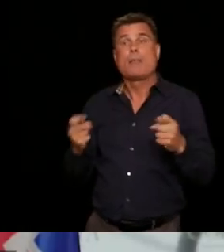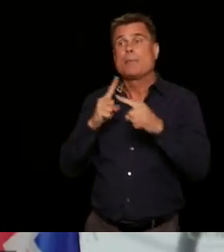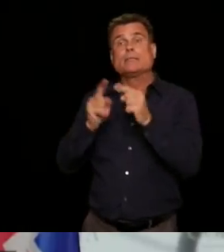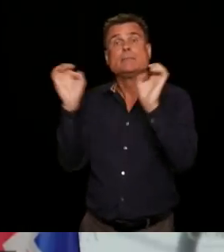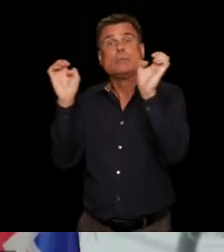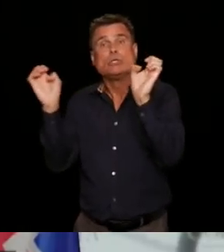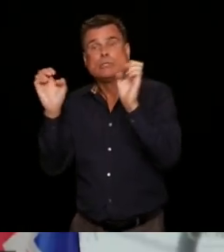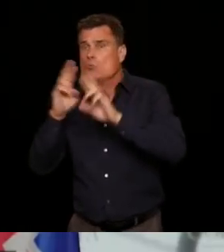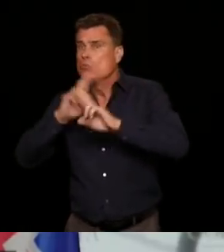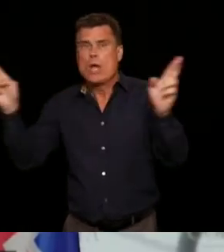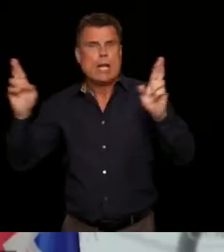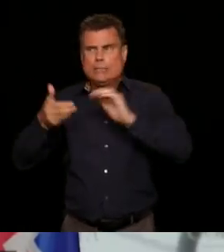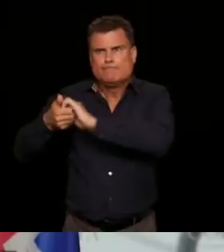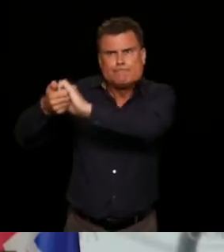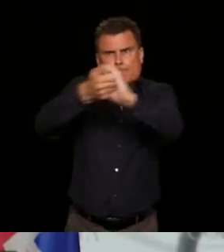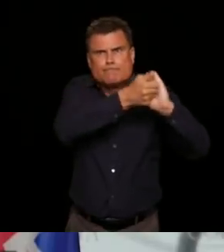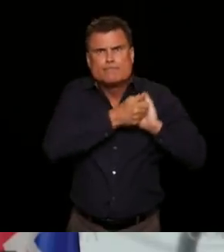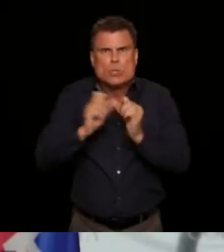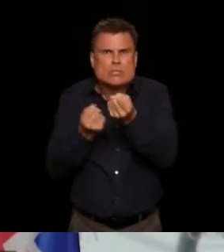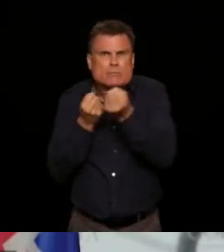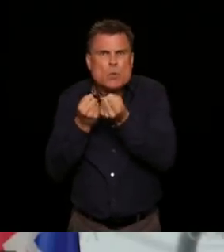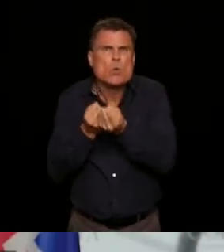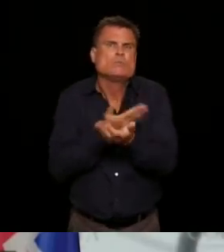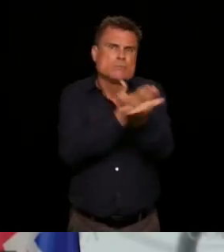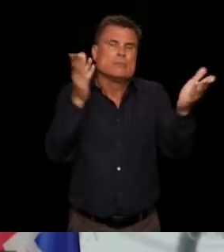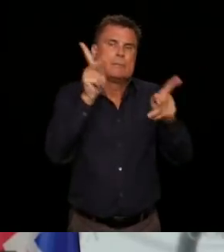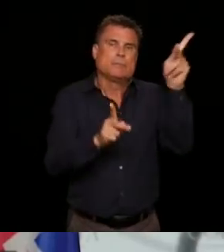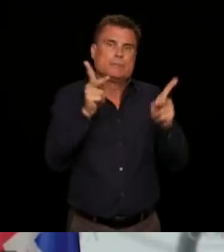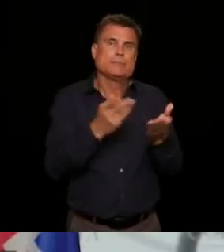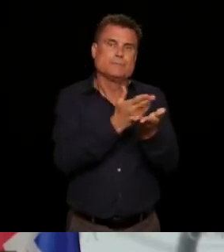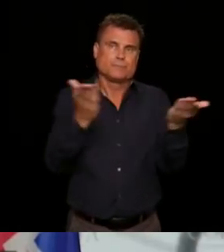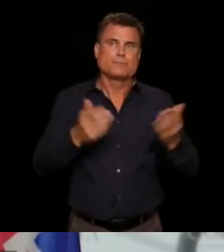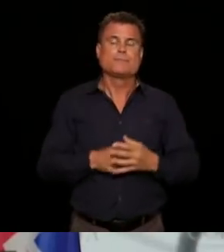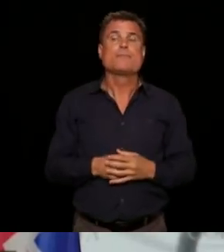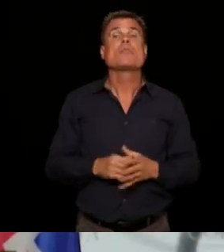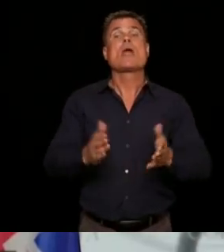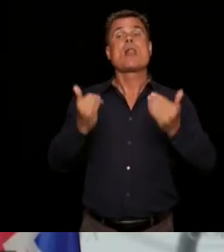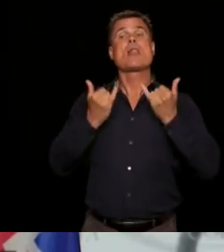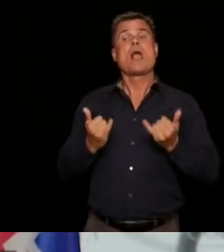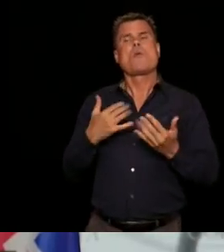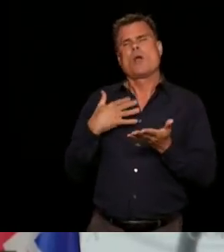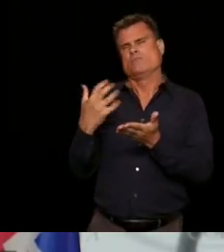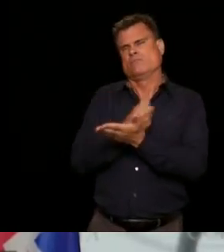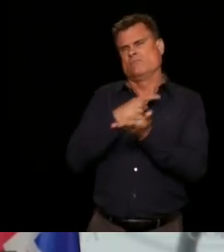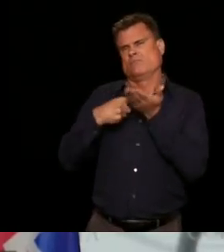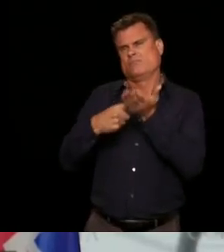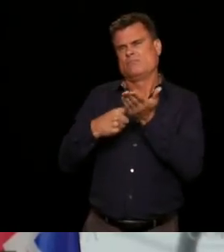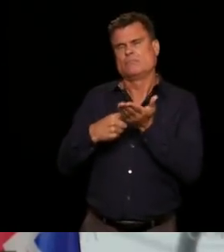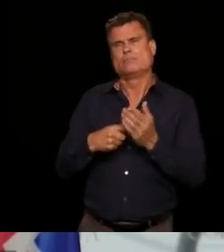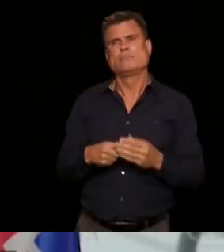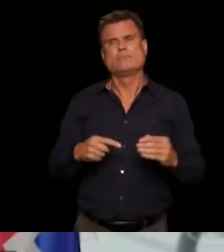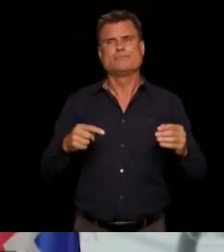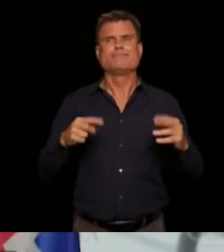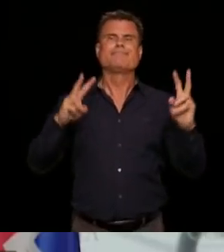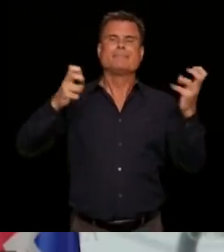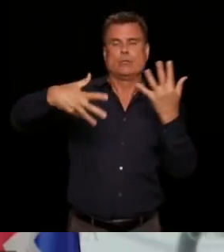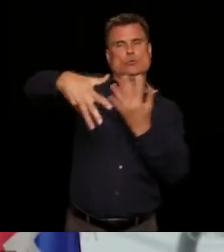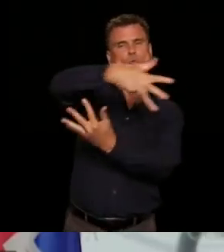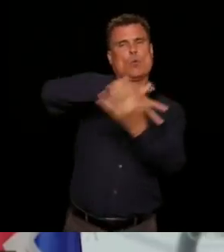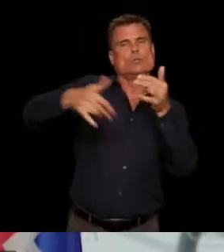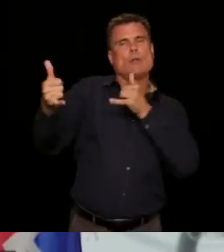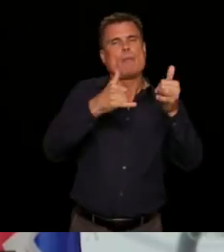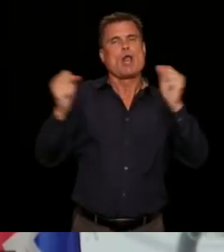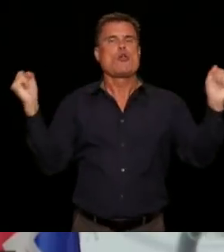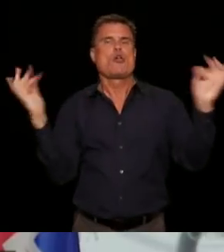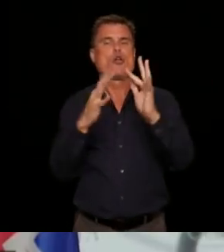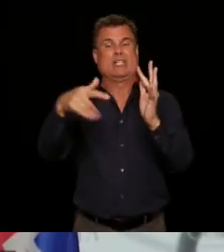at these difficult times. I would like to talk a little bit about gatherings. We are actually fortunate in